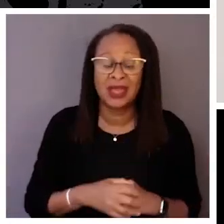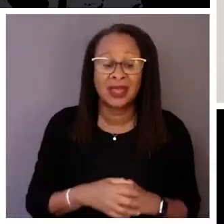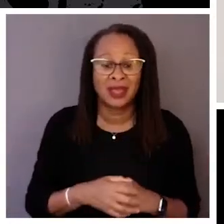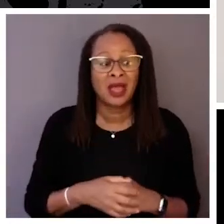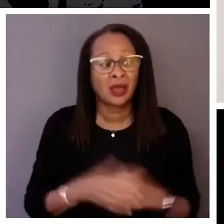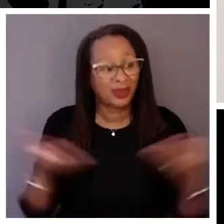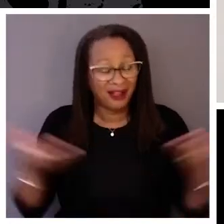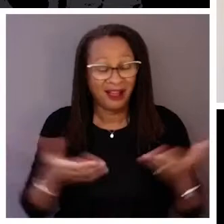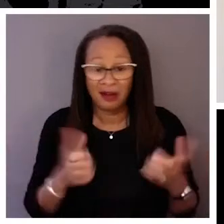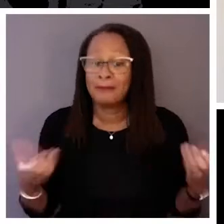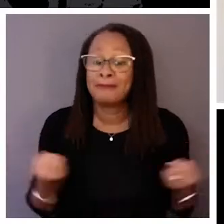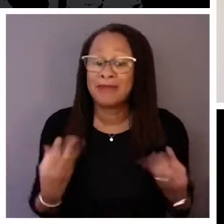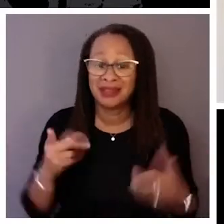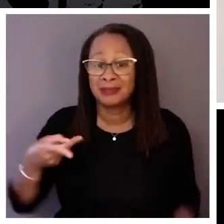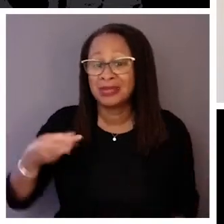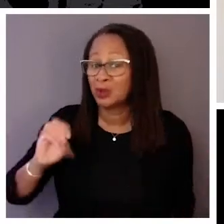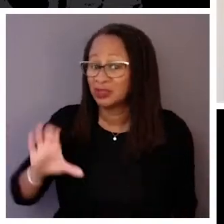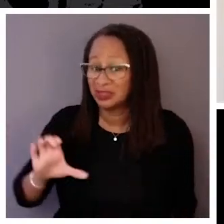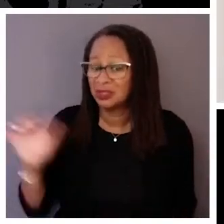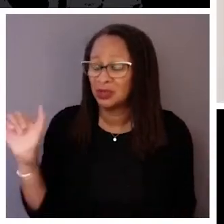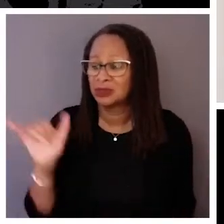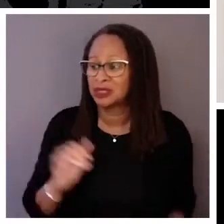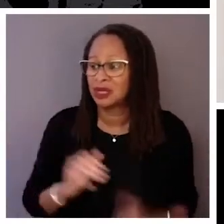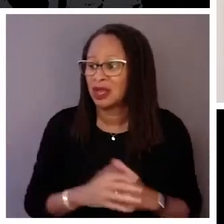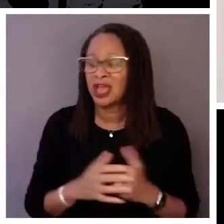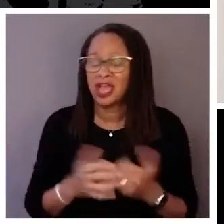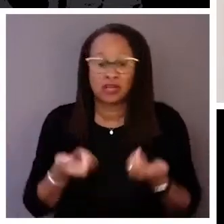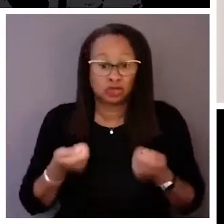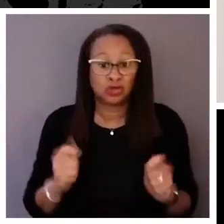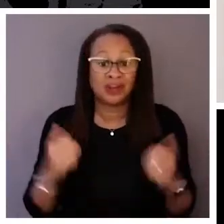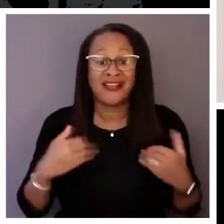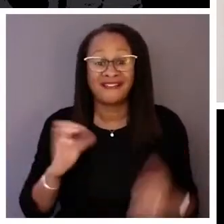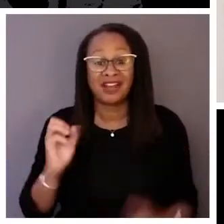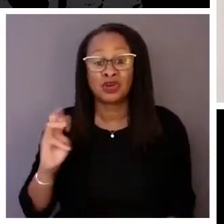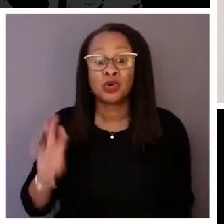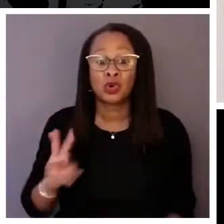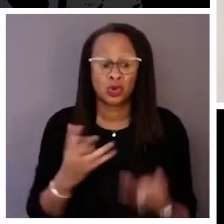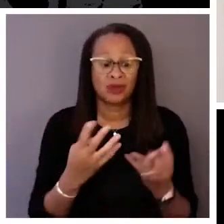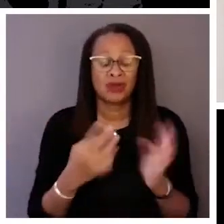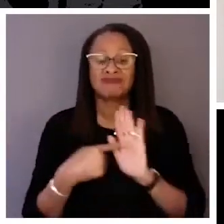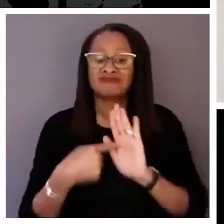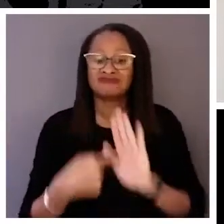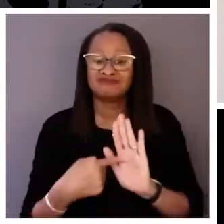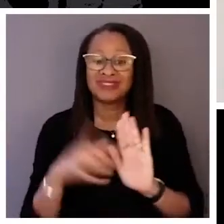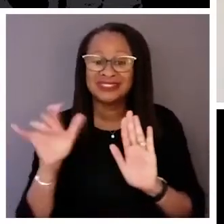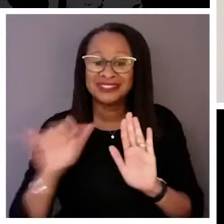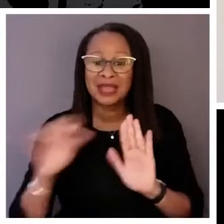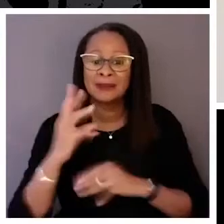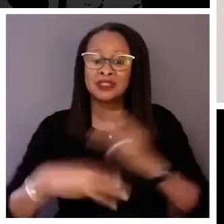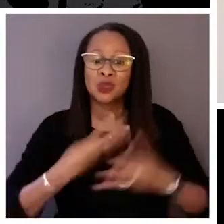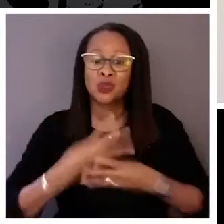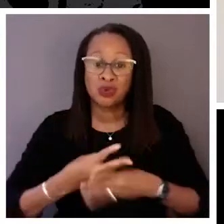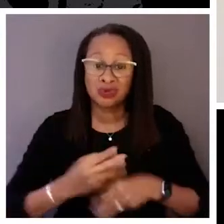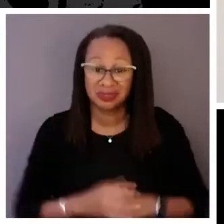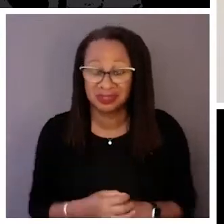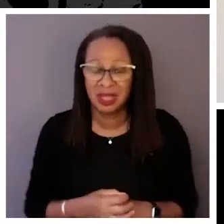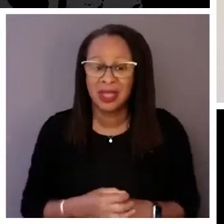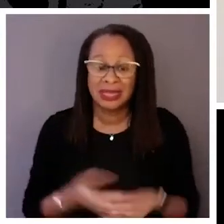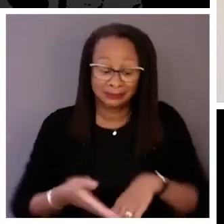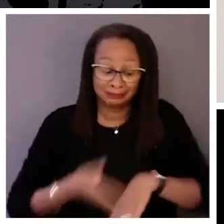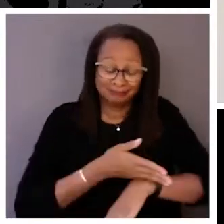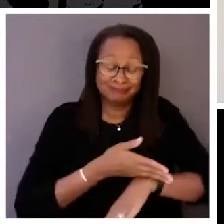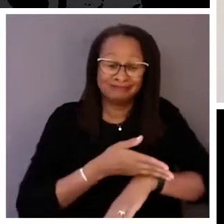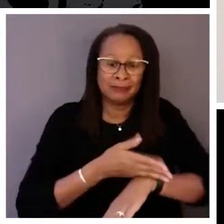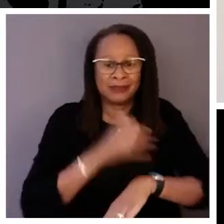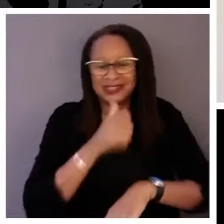hire lots of people of color. We try and have our crew reflect the world. And it's getting better, but